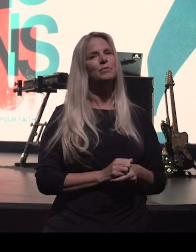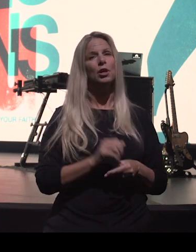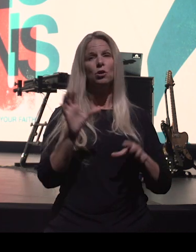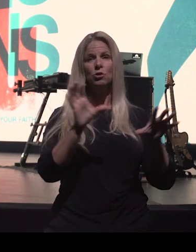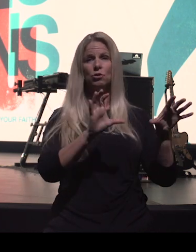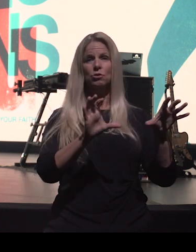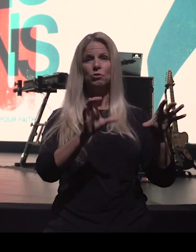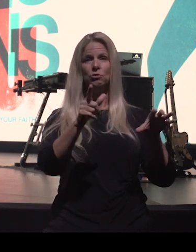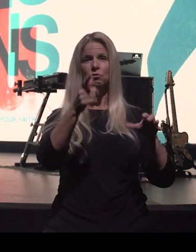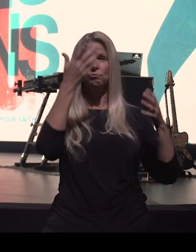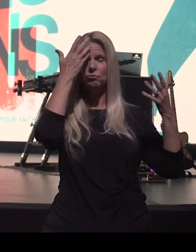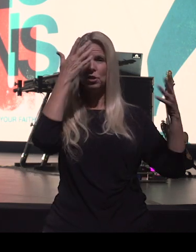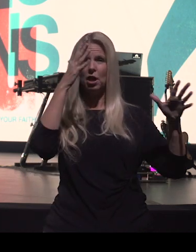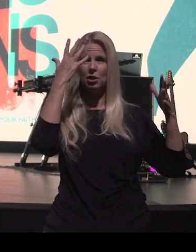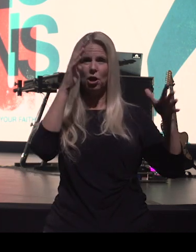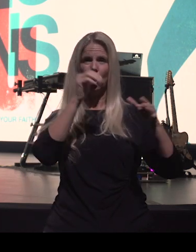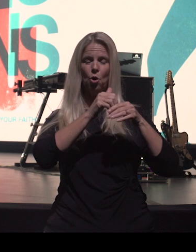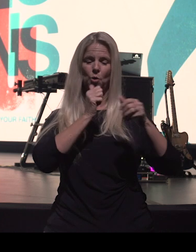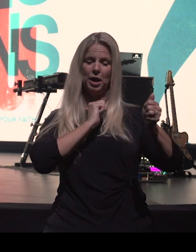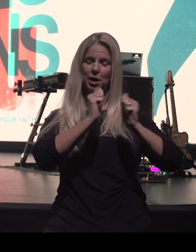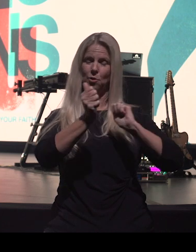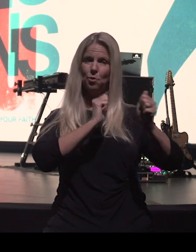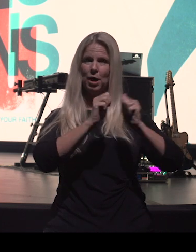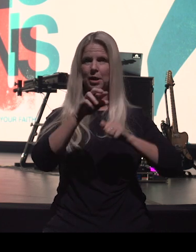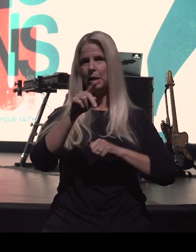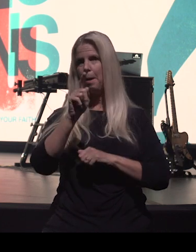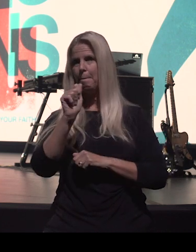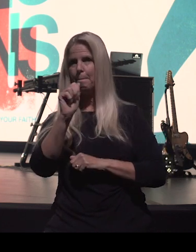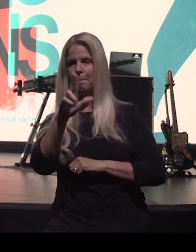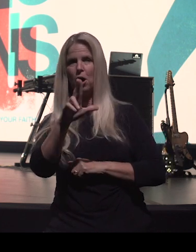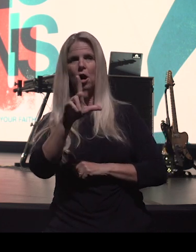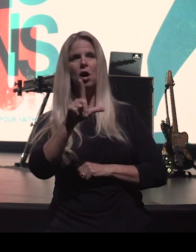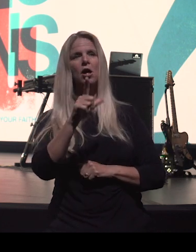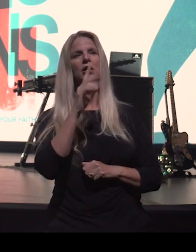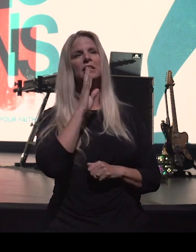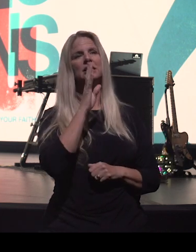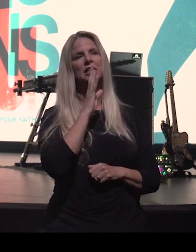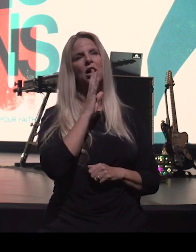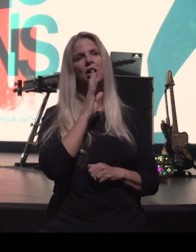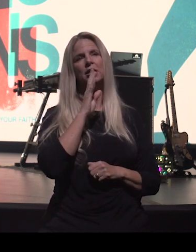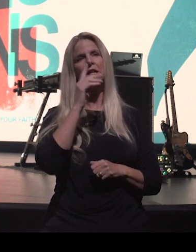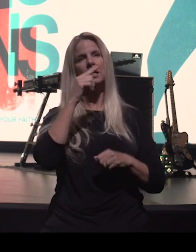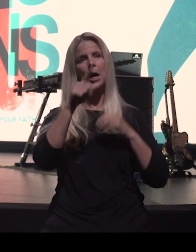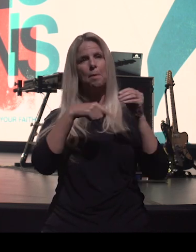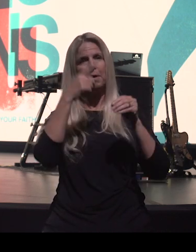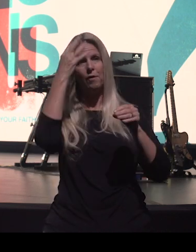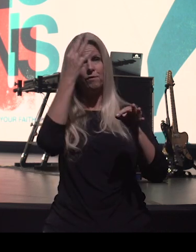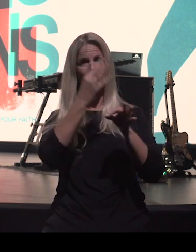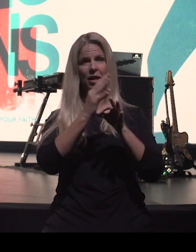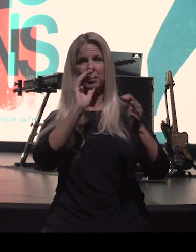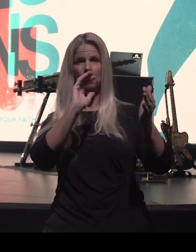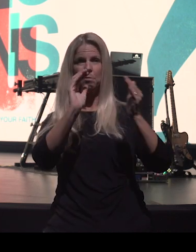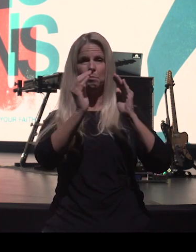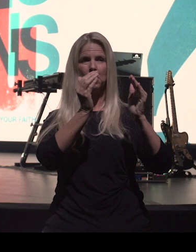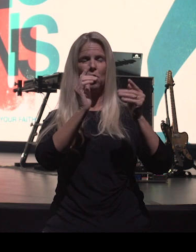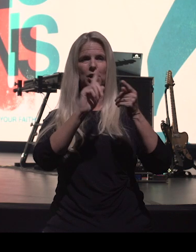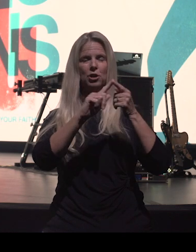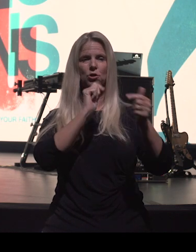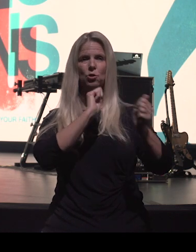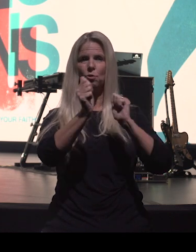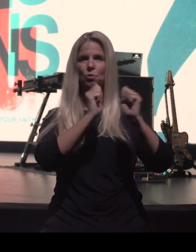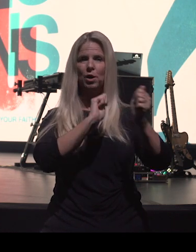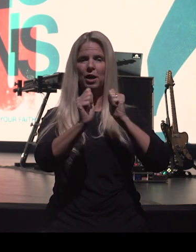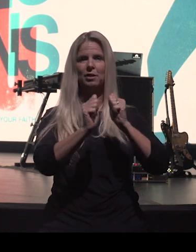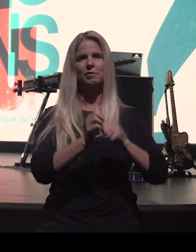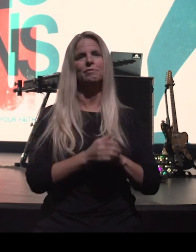know that in a race, this is Paul talking about our faith, he's comparing it to a race. He says, in a race, all the runners run, but only one gets